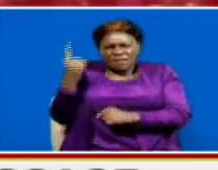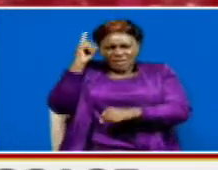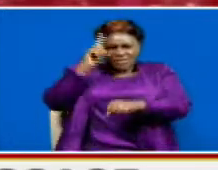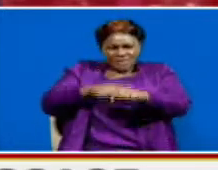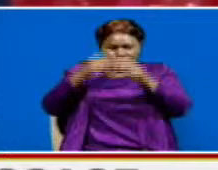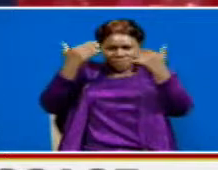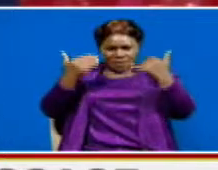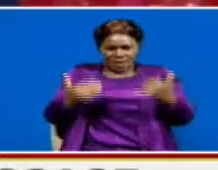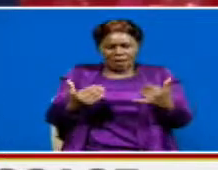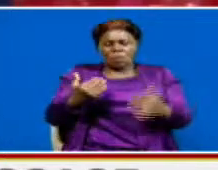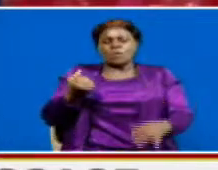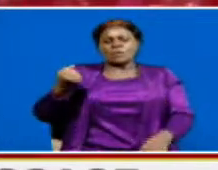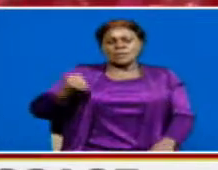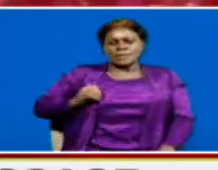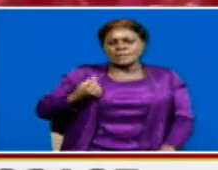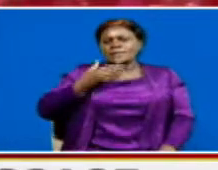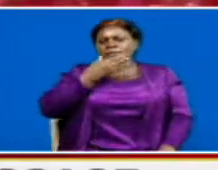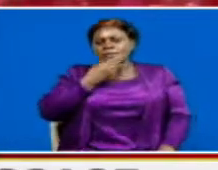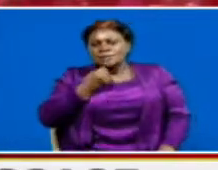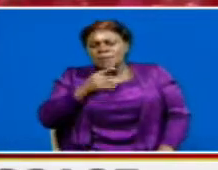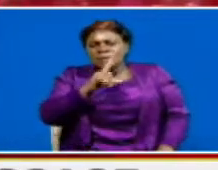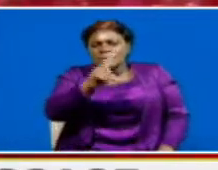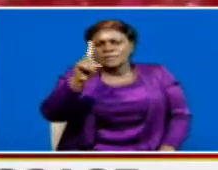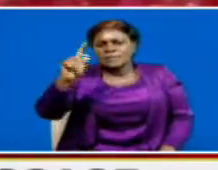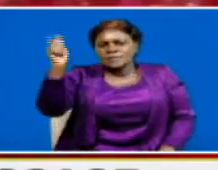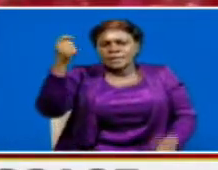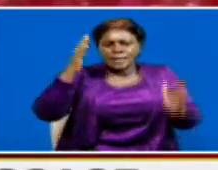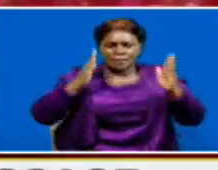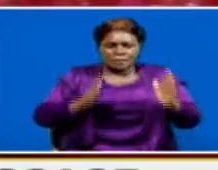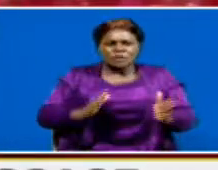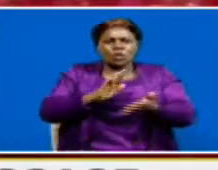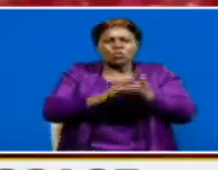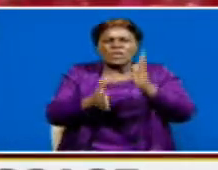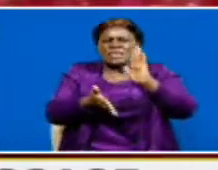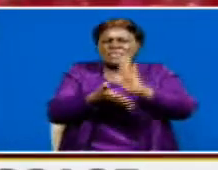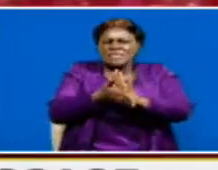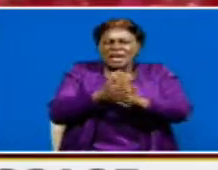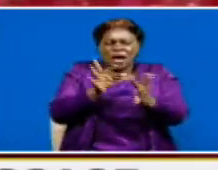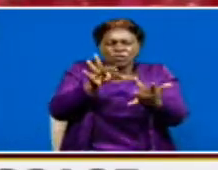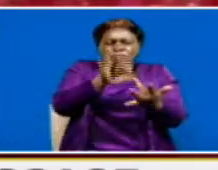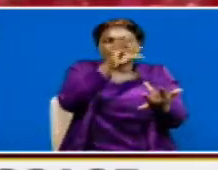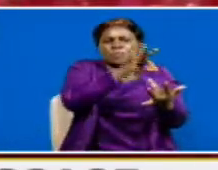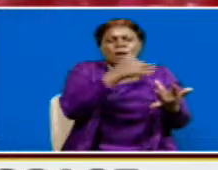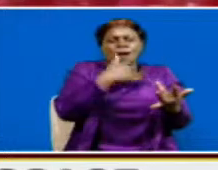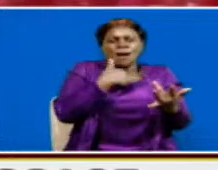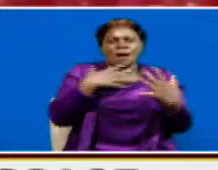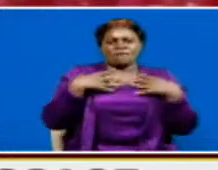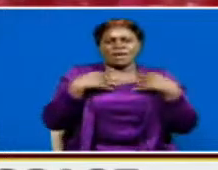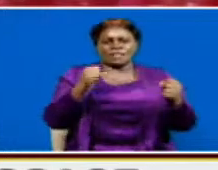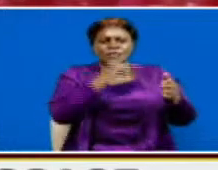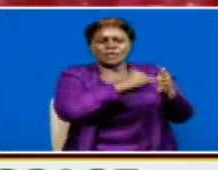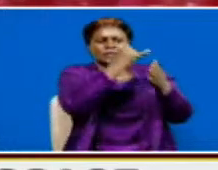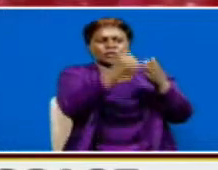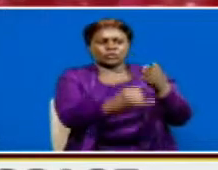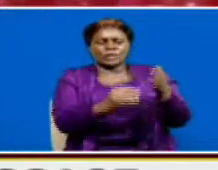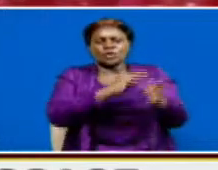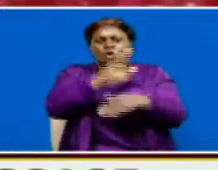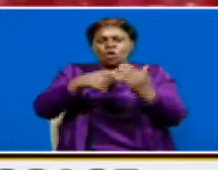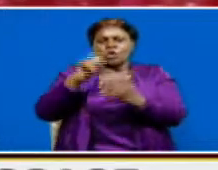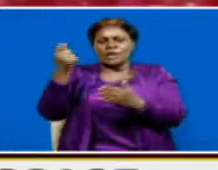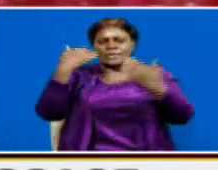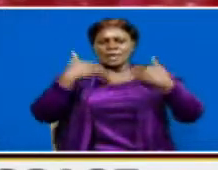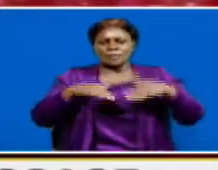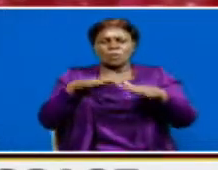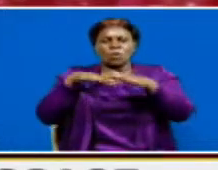time, ladies and gentlemen, every Kenyan, without exception, will have health insurance, and all Kenyans